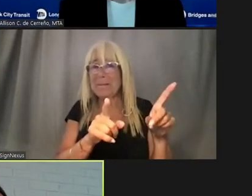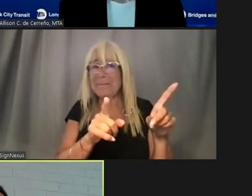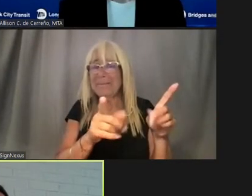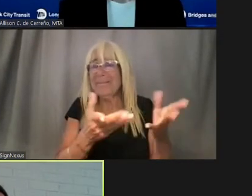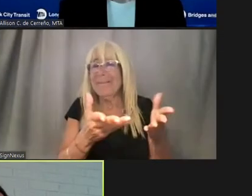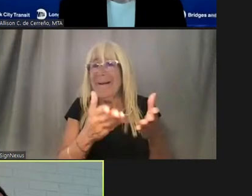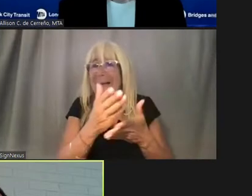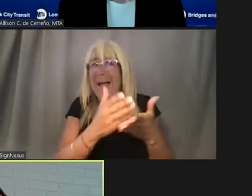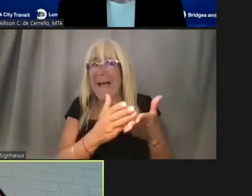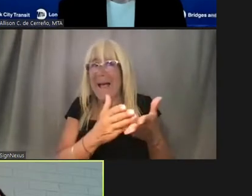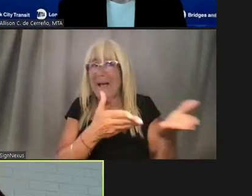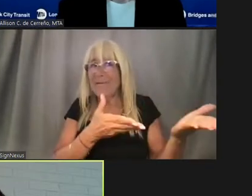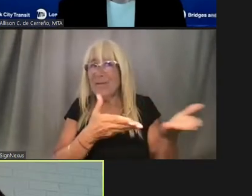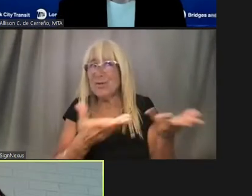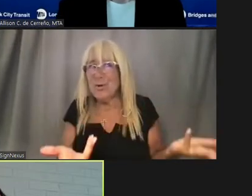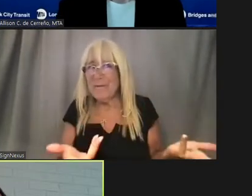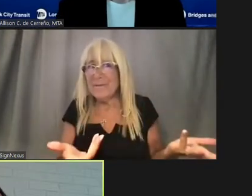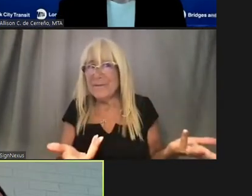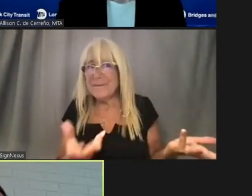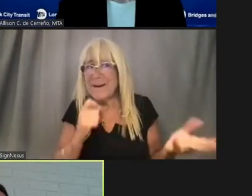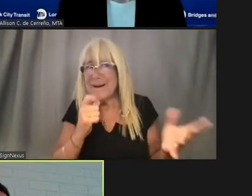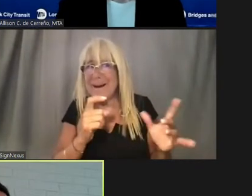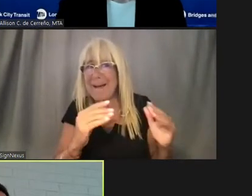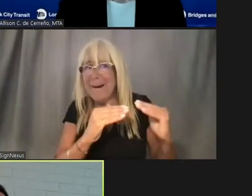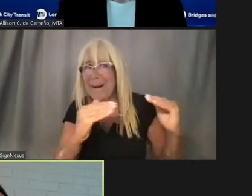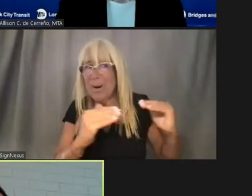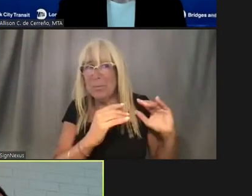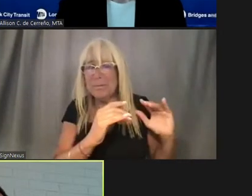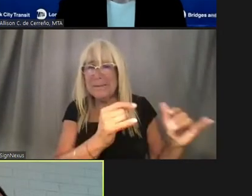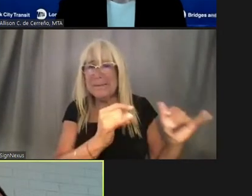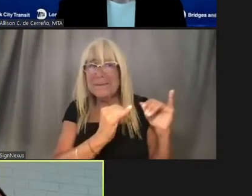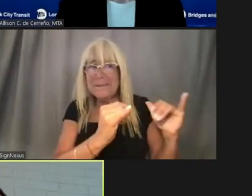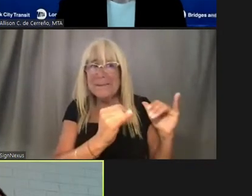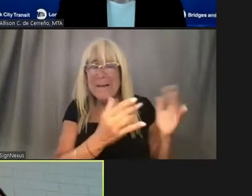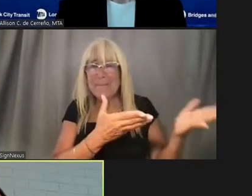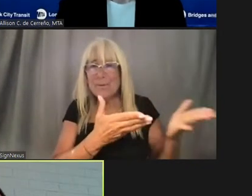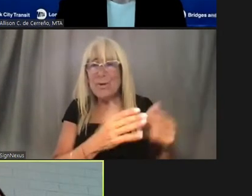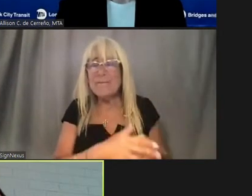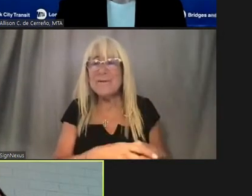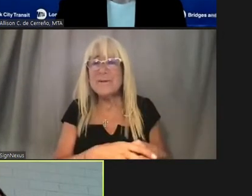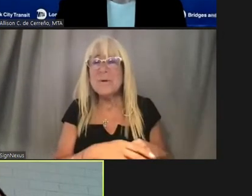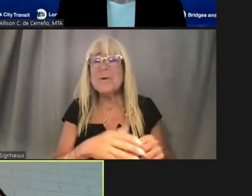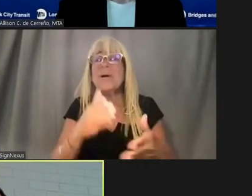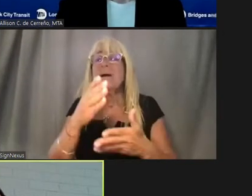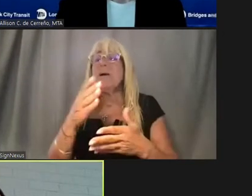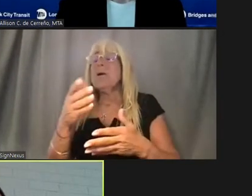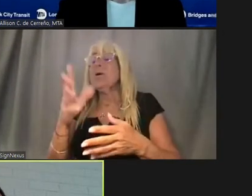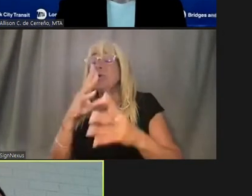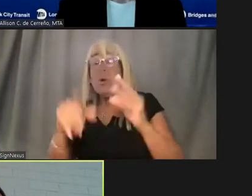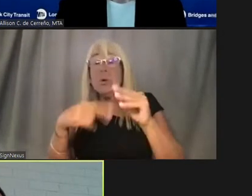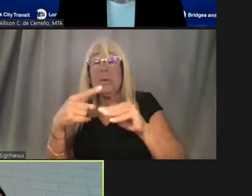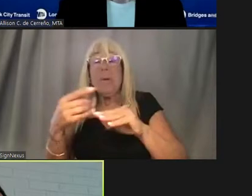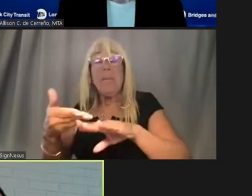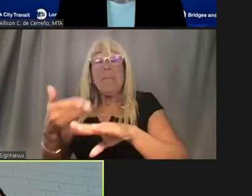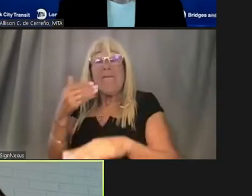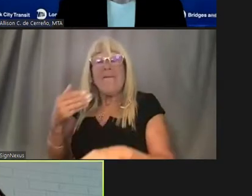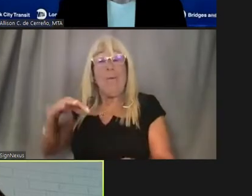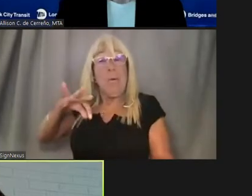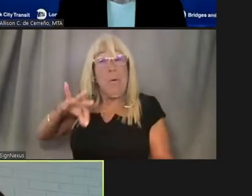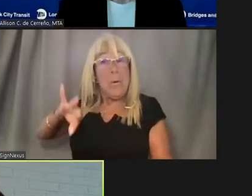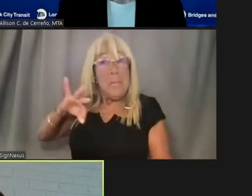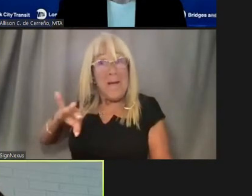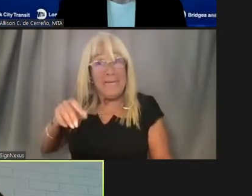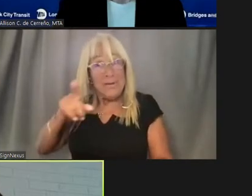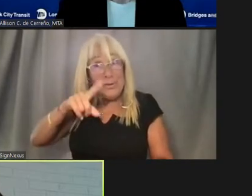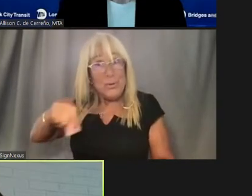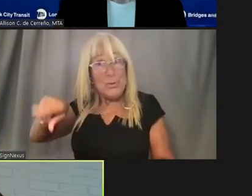so listening to the presentation earlier where was talked about some of the benefits um none of those